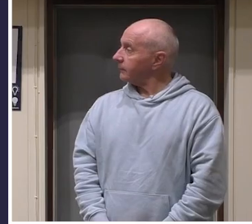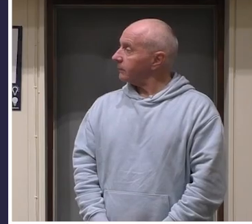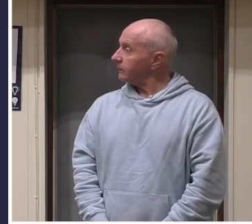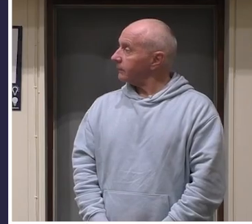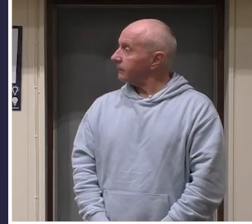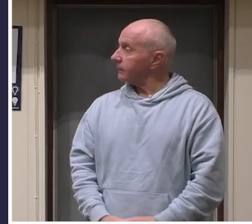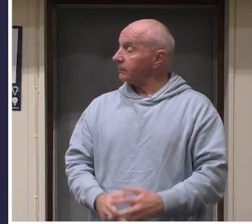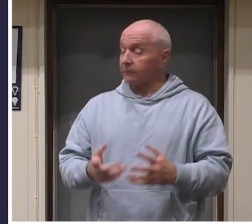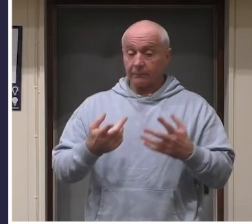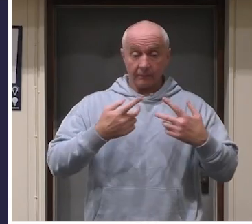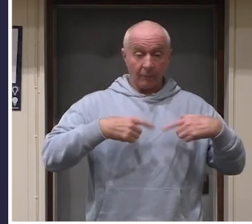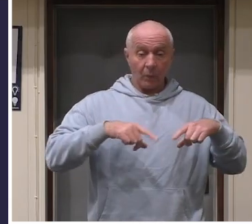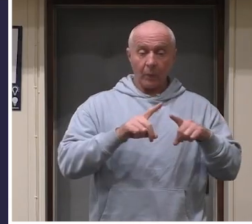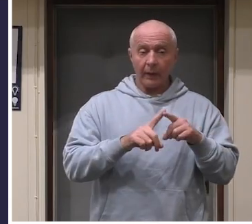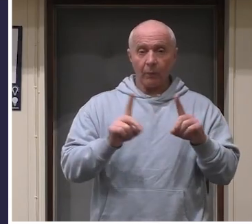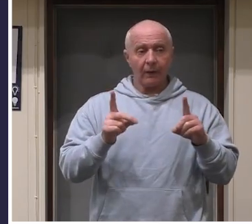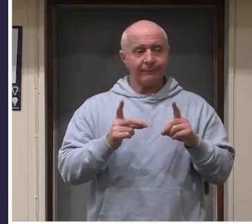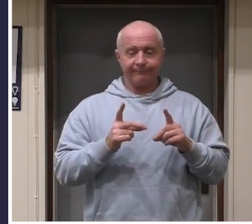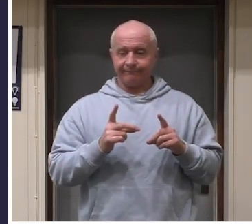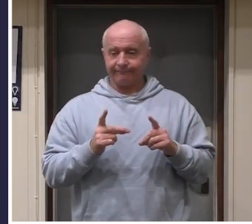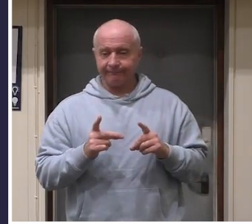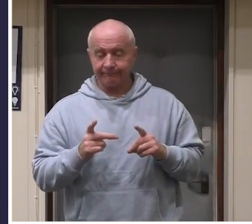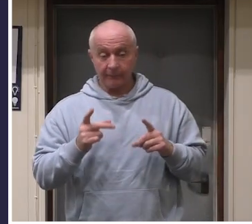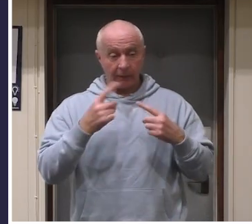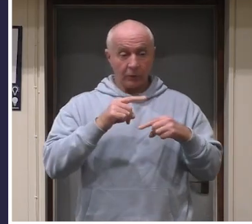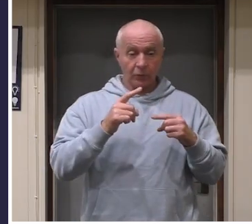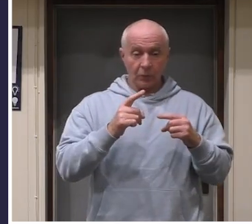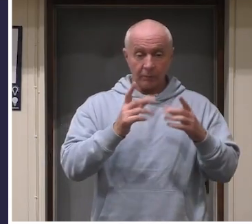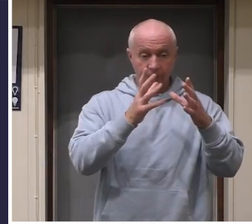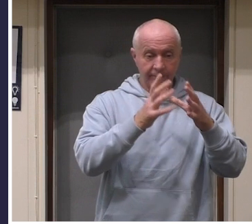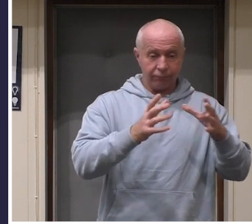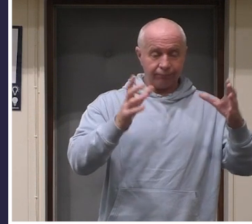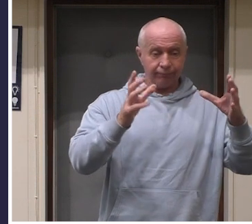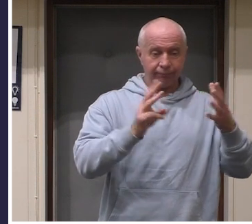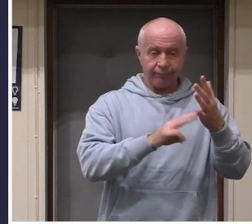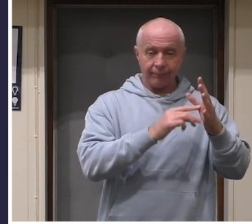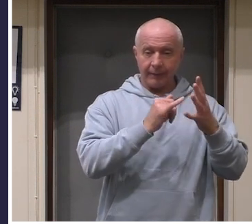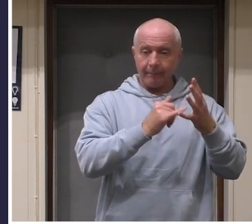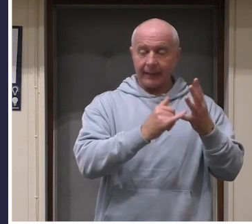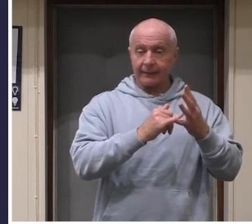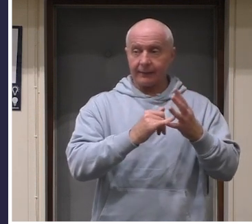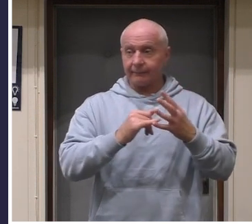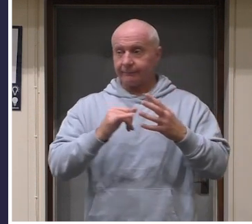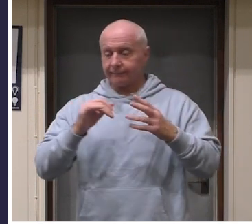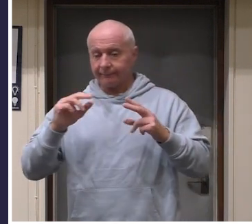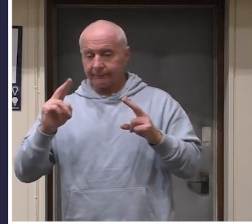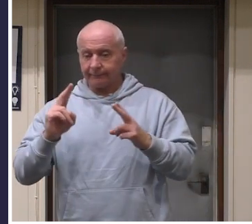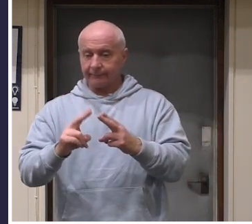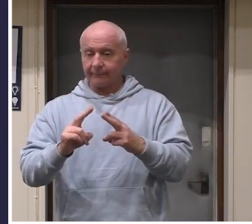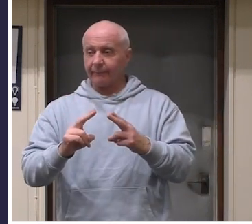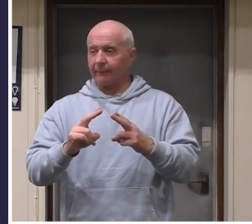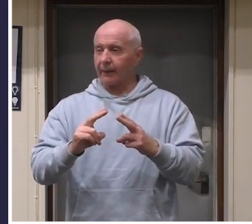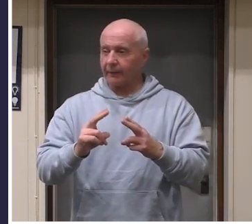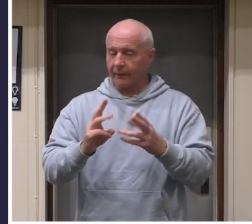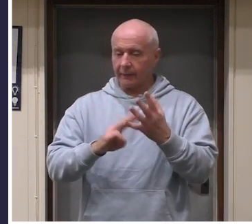the game we are playing is not in our favor. When we want to increase mass, we are necessarily decreasing the matter wavelength of the object